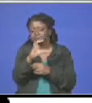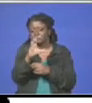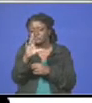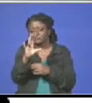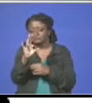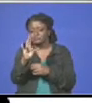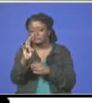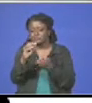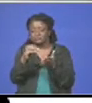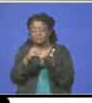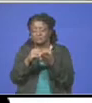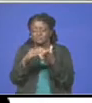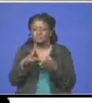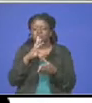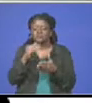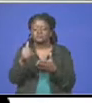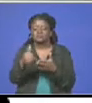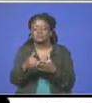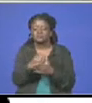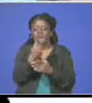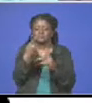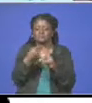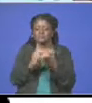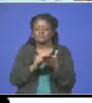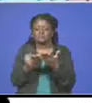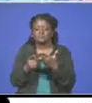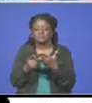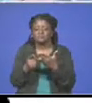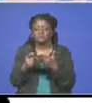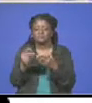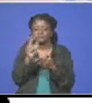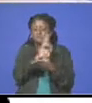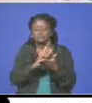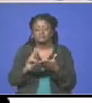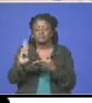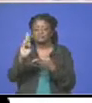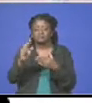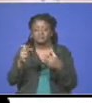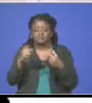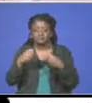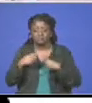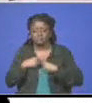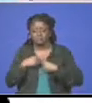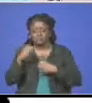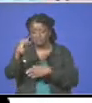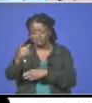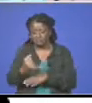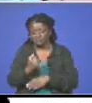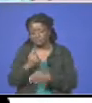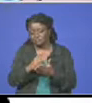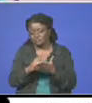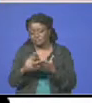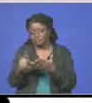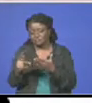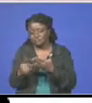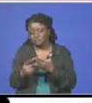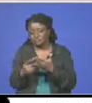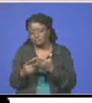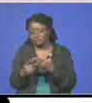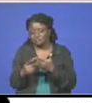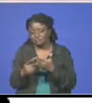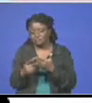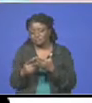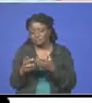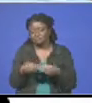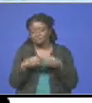program. The university has an orientation program that they offer for all students. What the students out